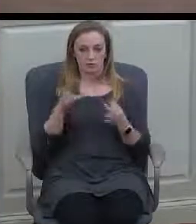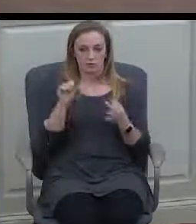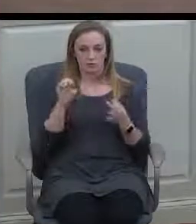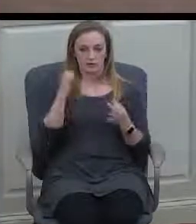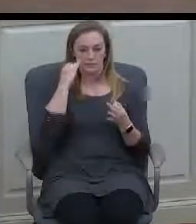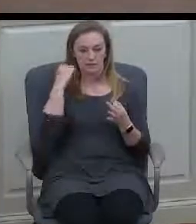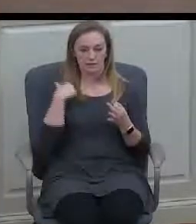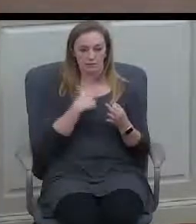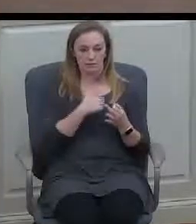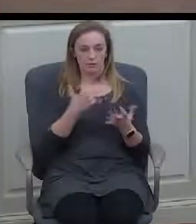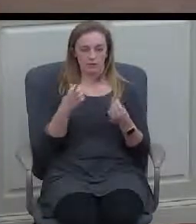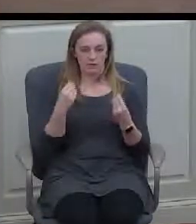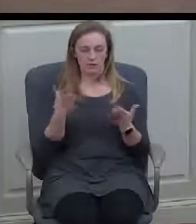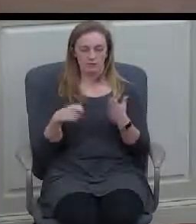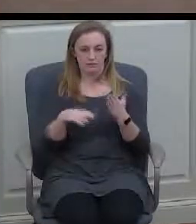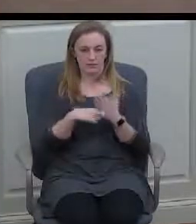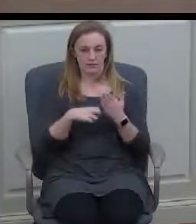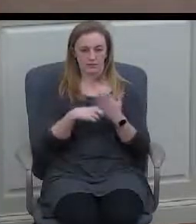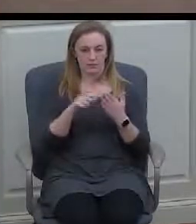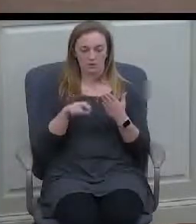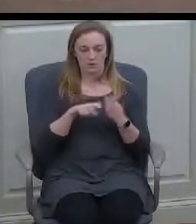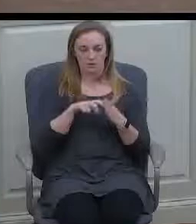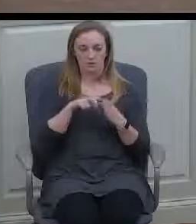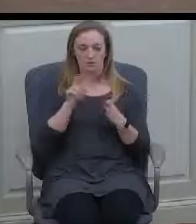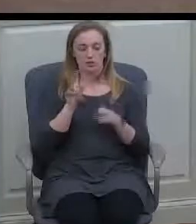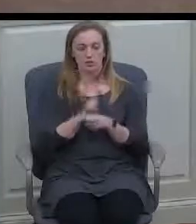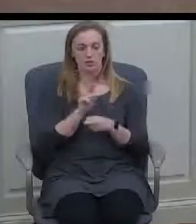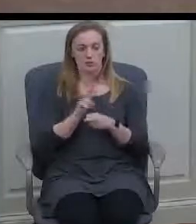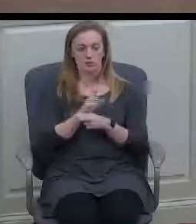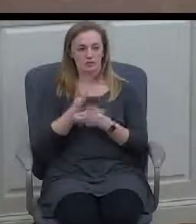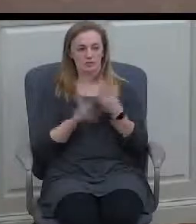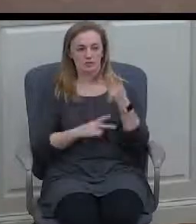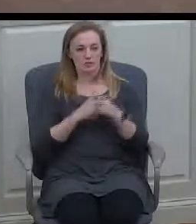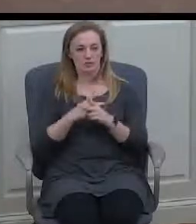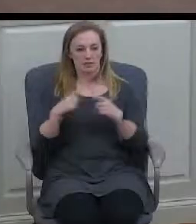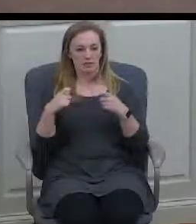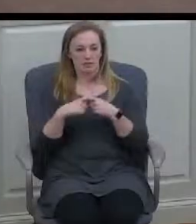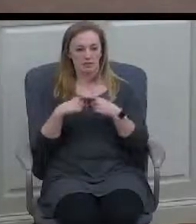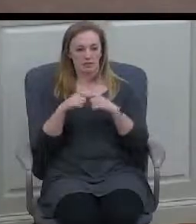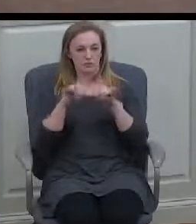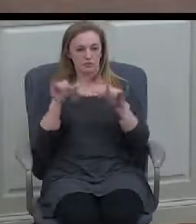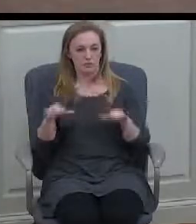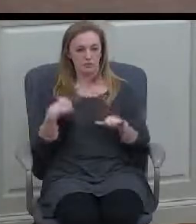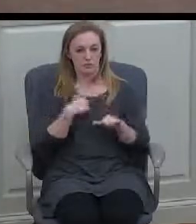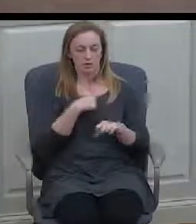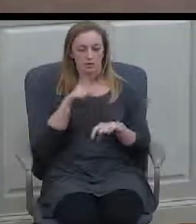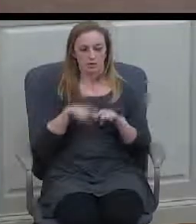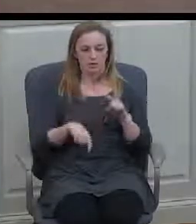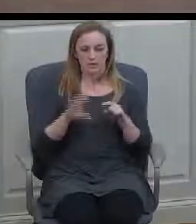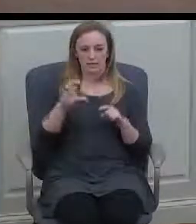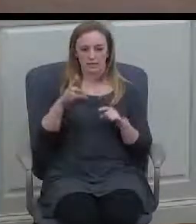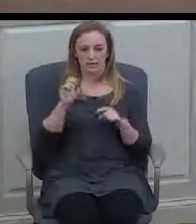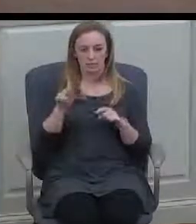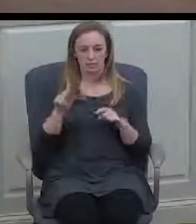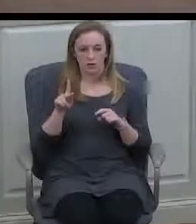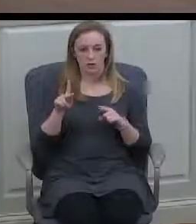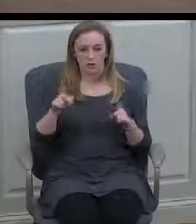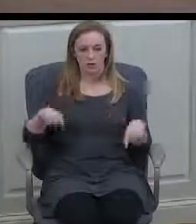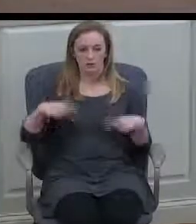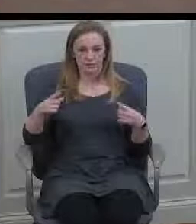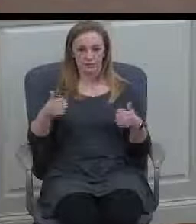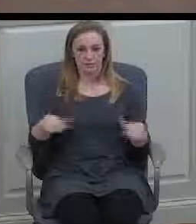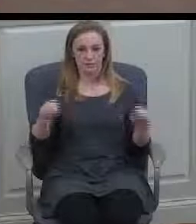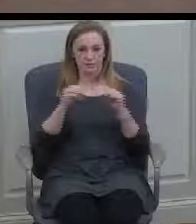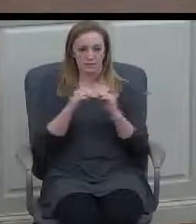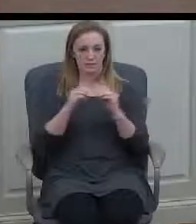tickets for that, we're going to have to go to the systems you're talking about, some sort of electronic system. We're not allowed to chalk tires any longer. Not been able to do that for a couple